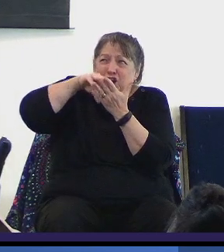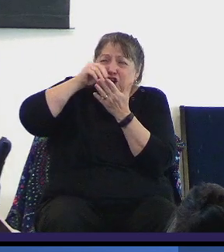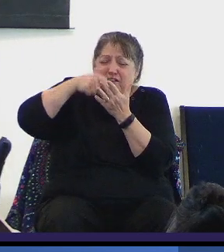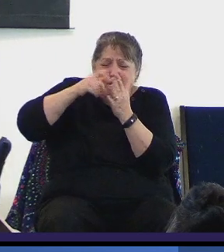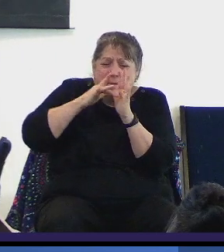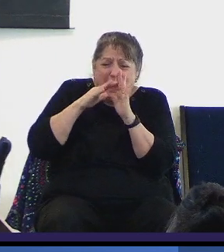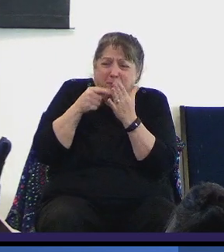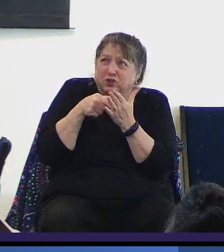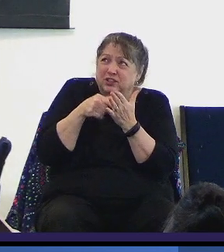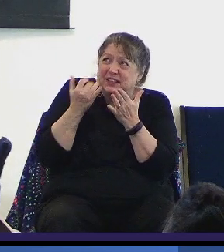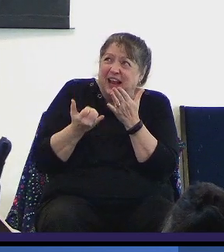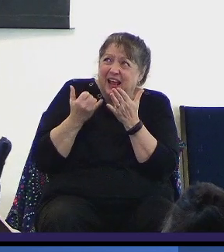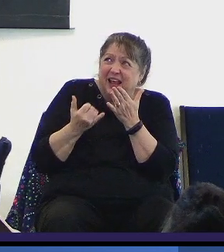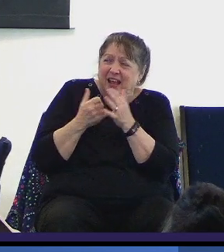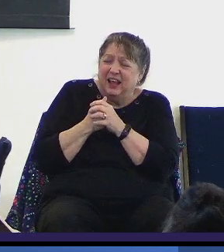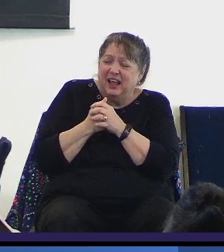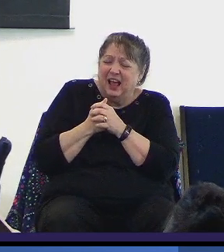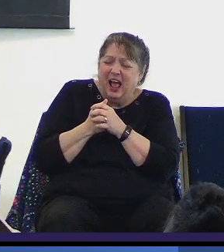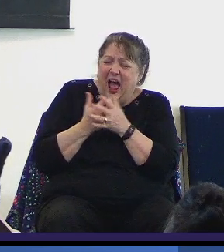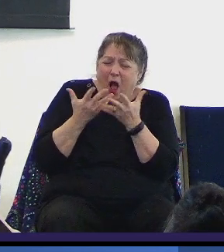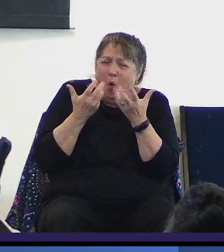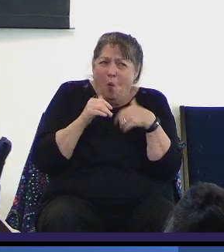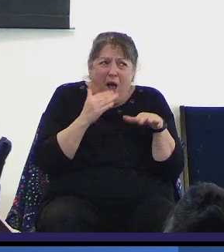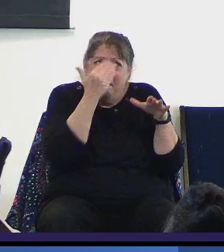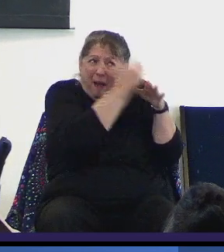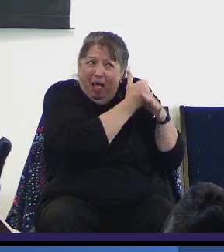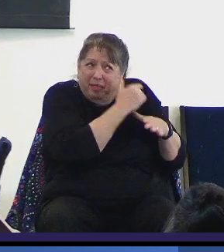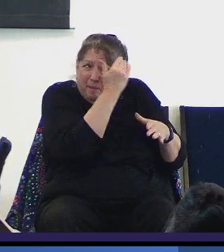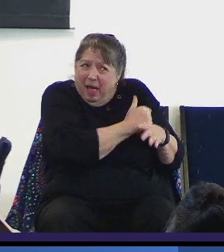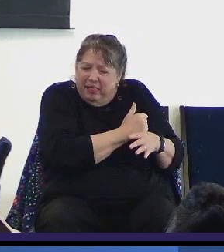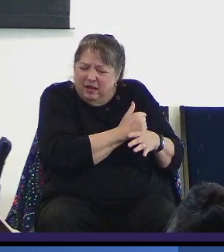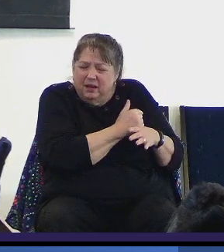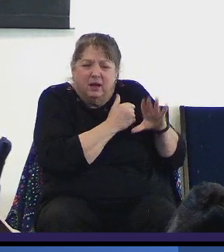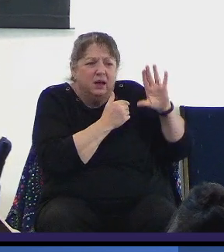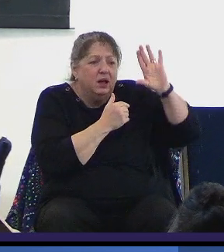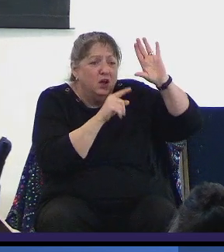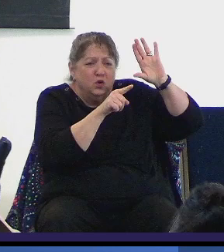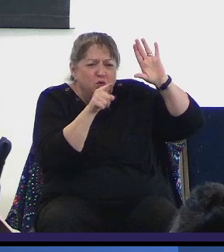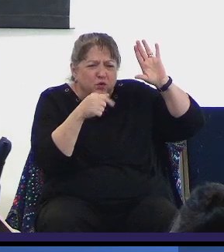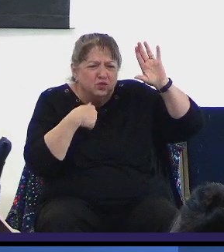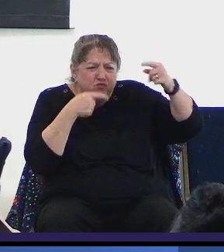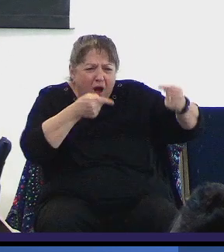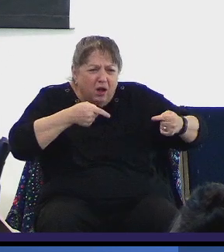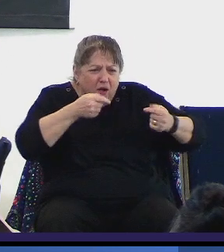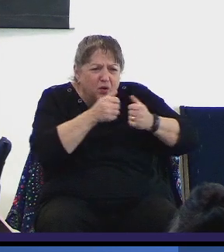that I would hear it. And that nothing would interfere with that. Just raise your hand for a moment and slip it right back down.